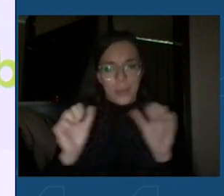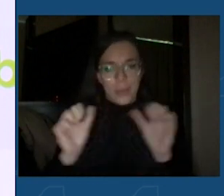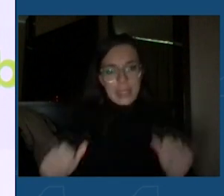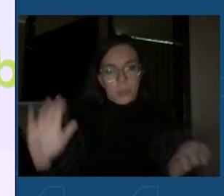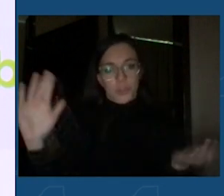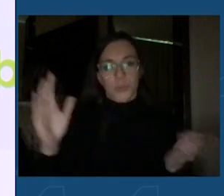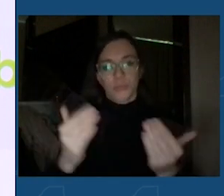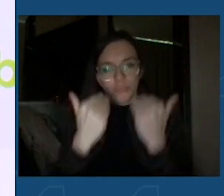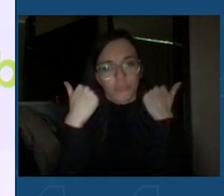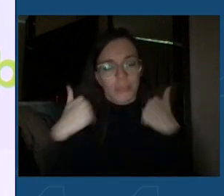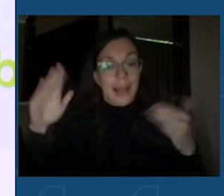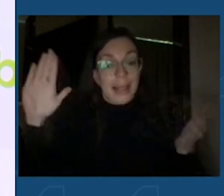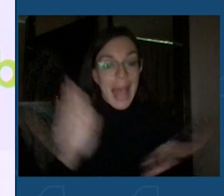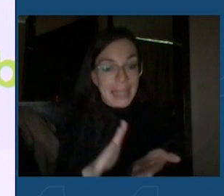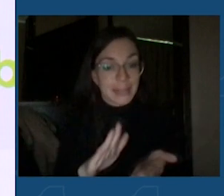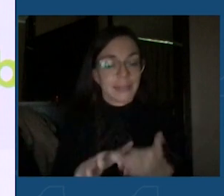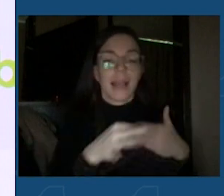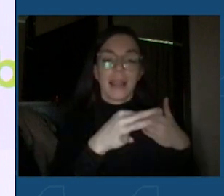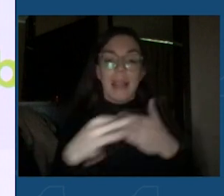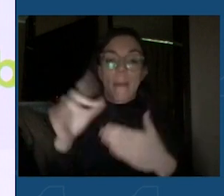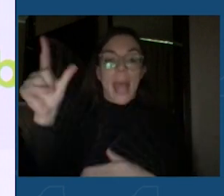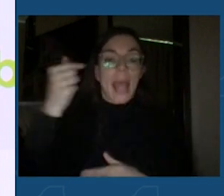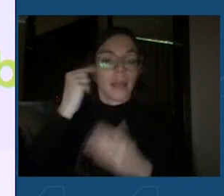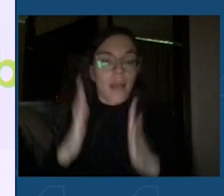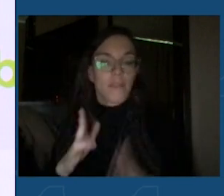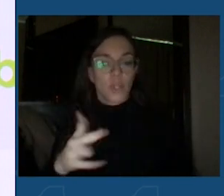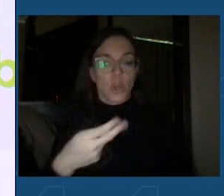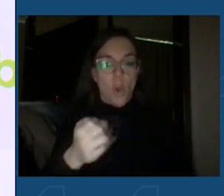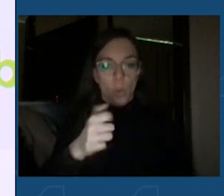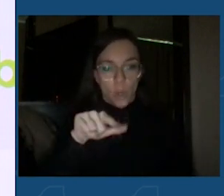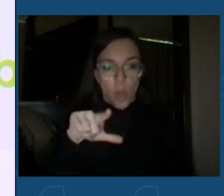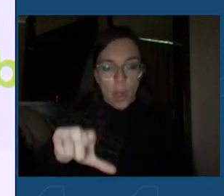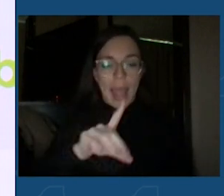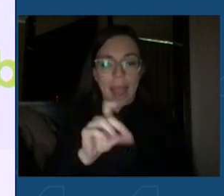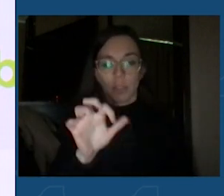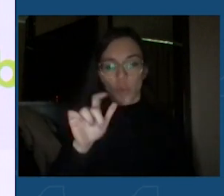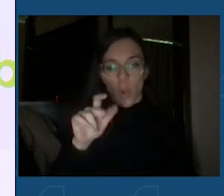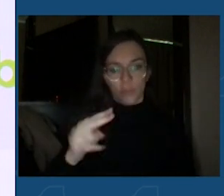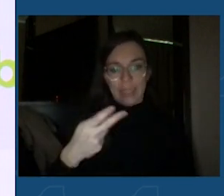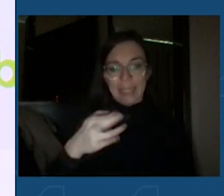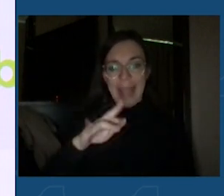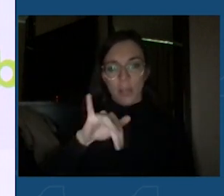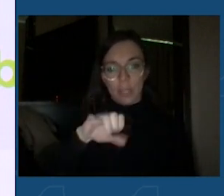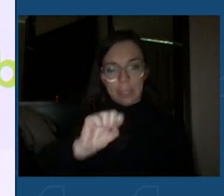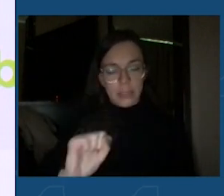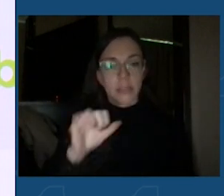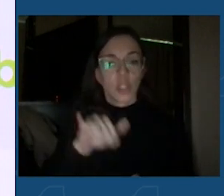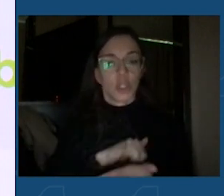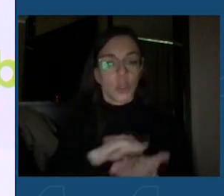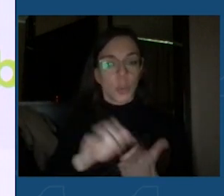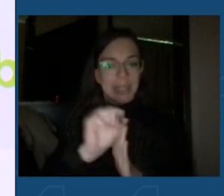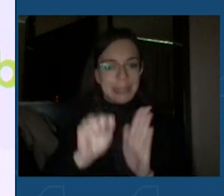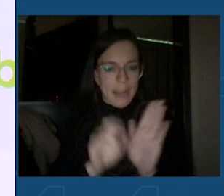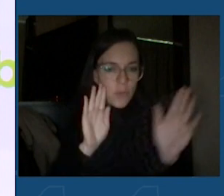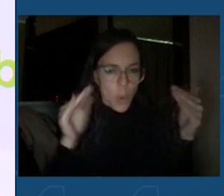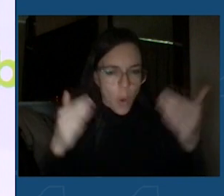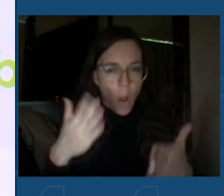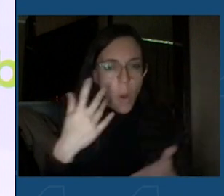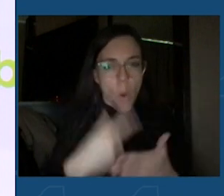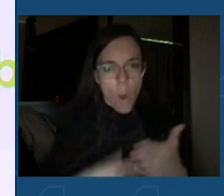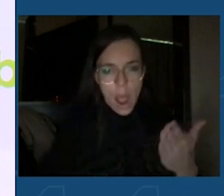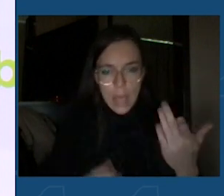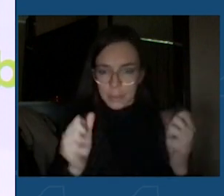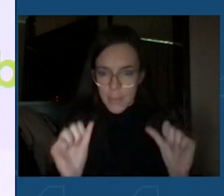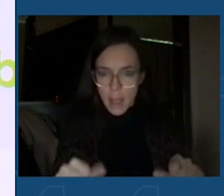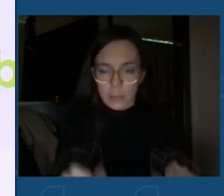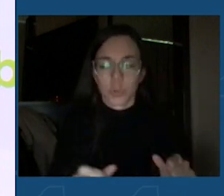by Governor Hochul and NYSERDA's President Doreen Harris, New York State focuses on the definition of what is possible and guides policy around the